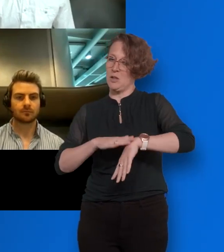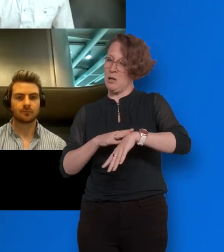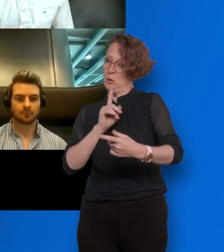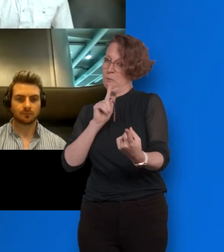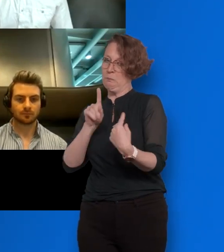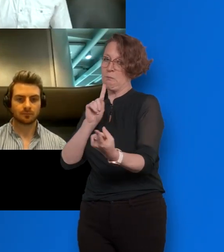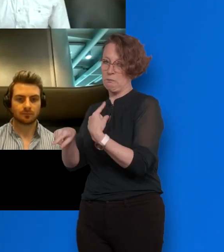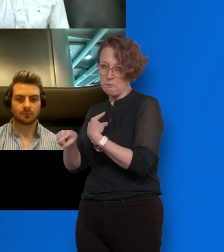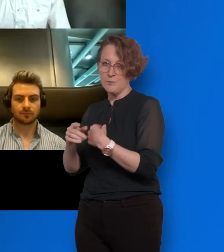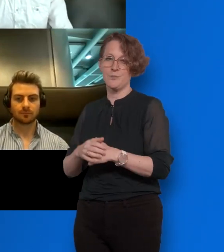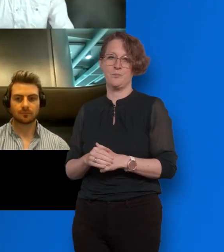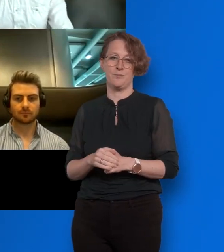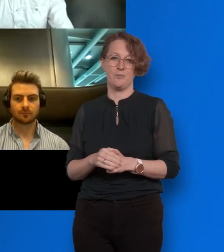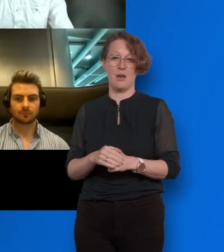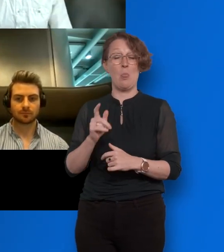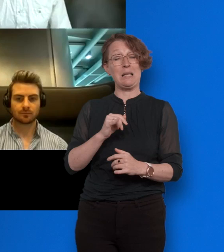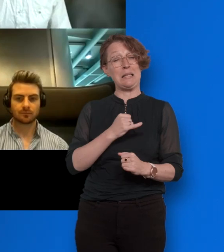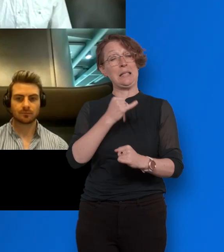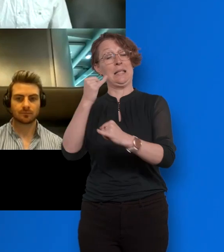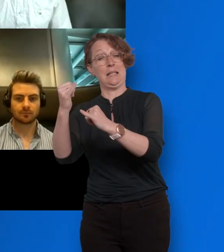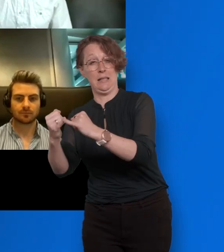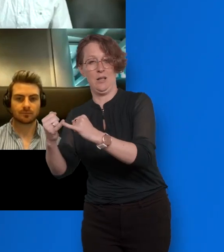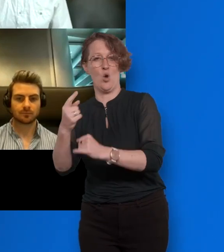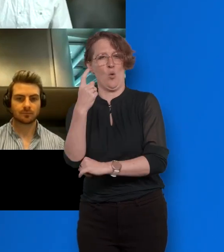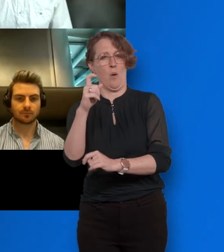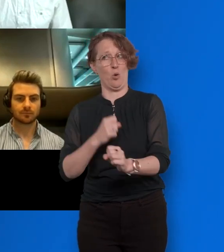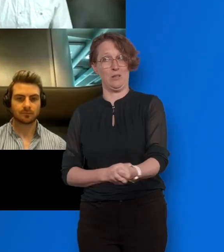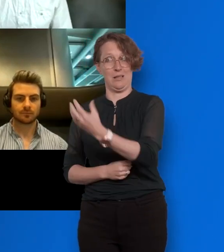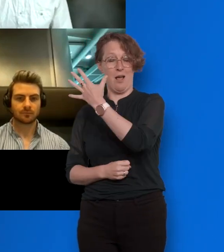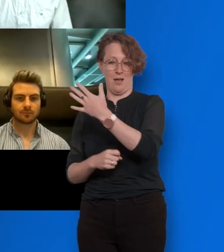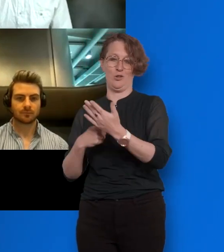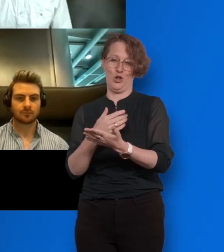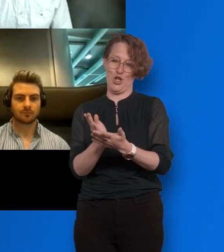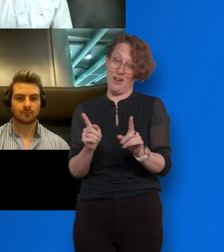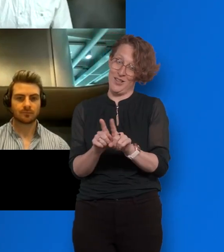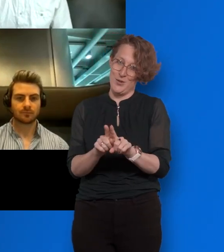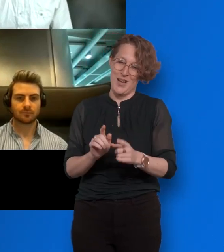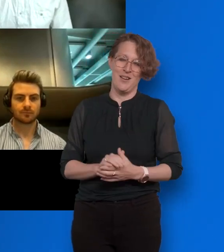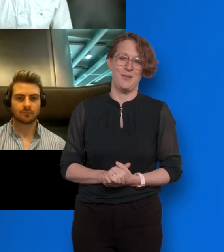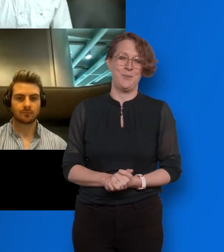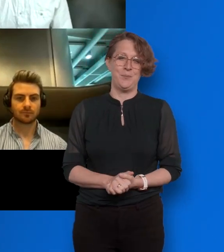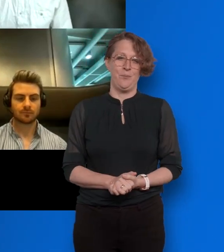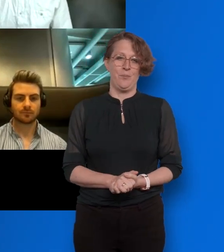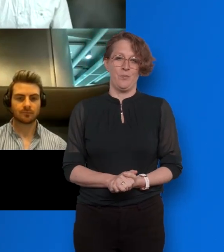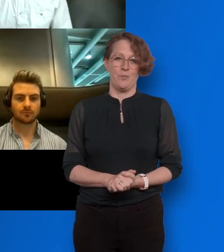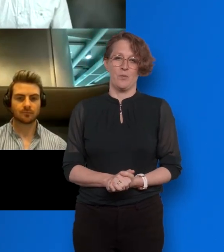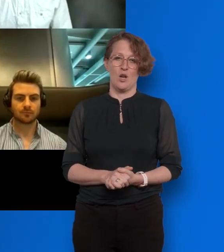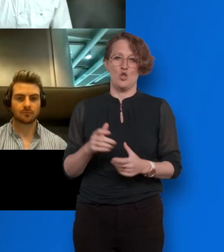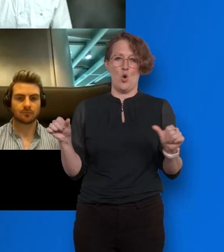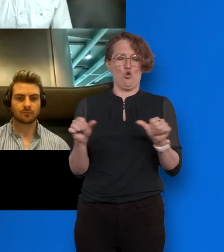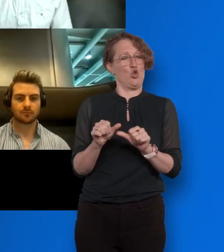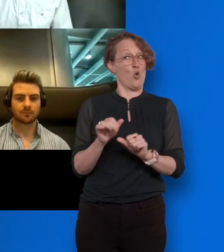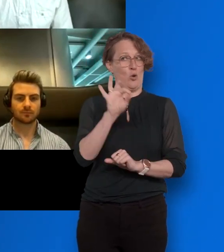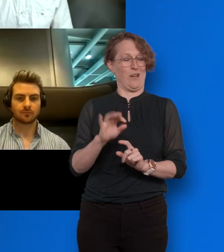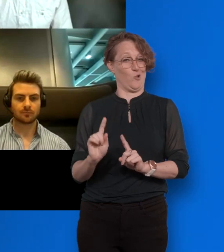And then in the very end, we also have 1 more slide to share. So I'll just go with the shorter one